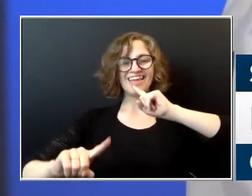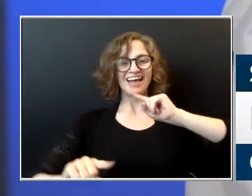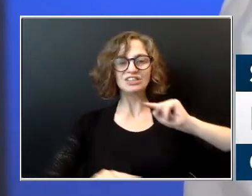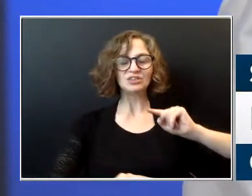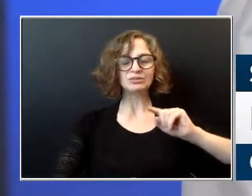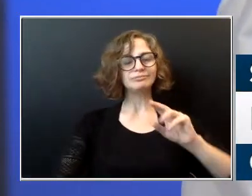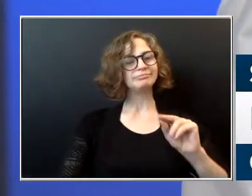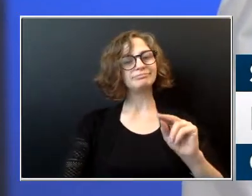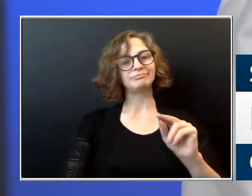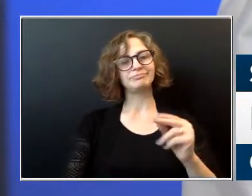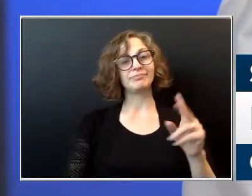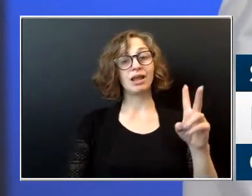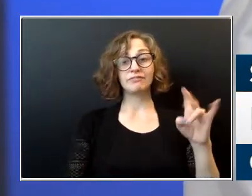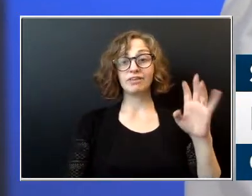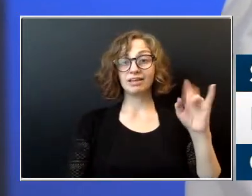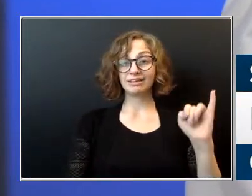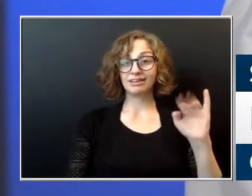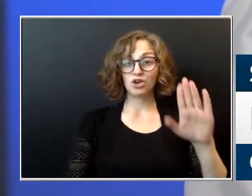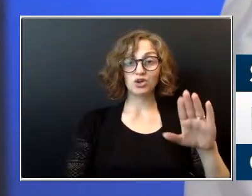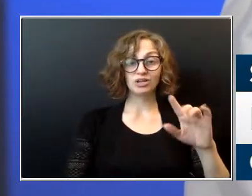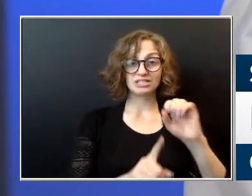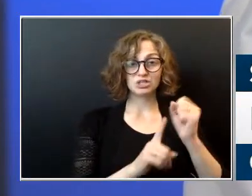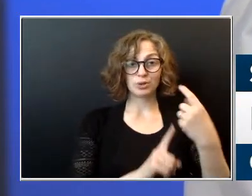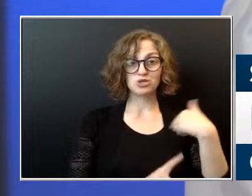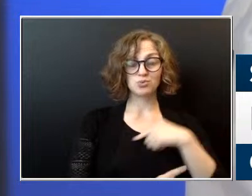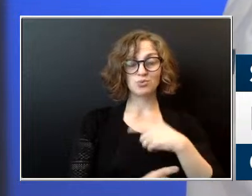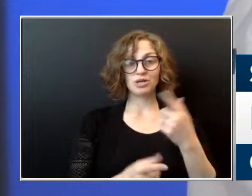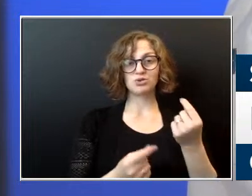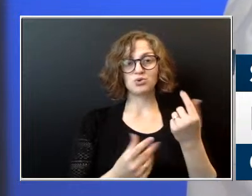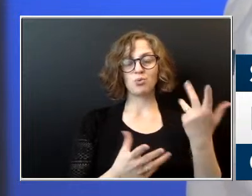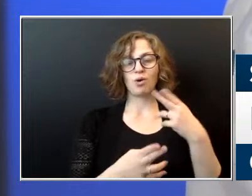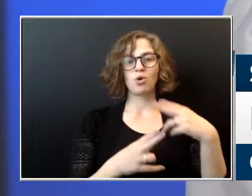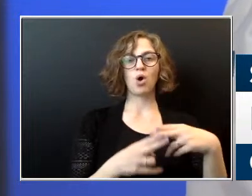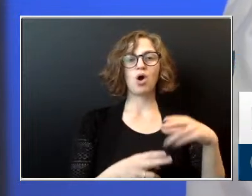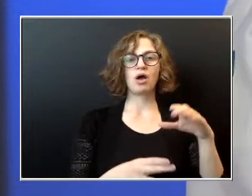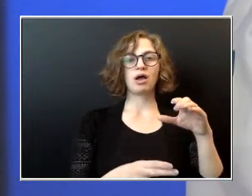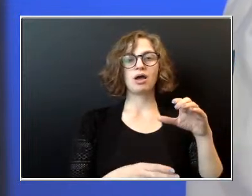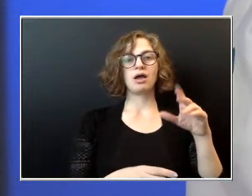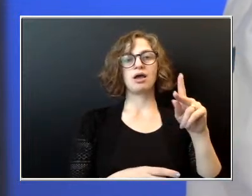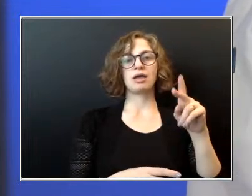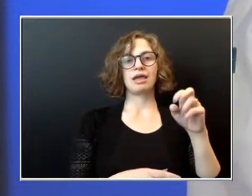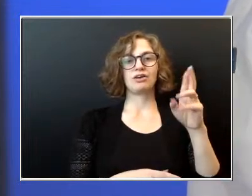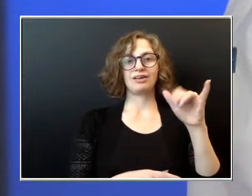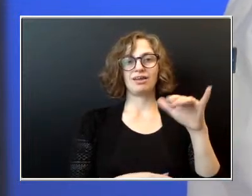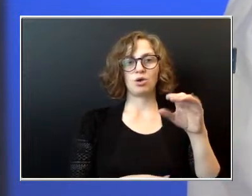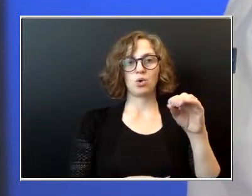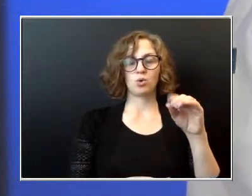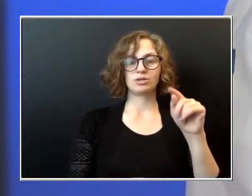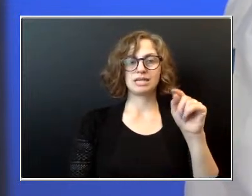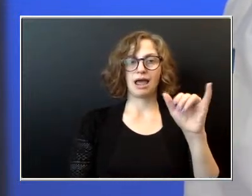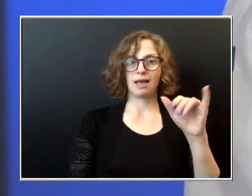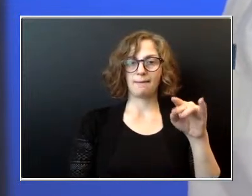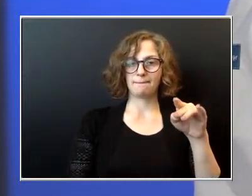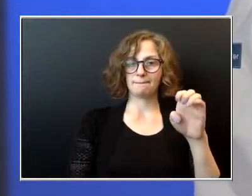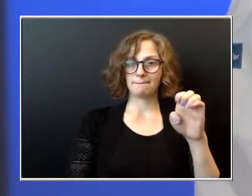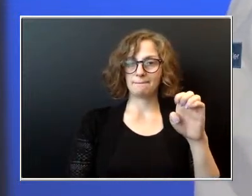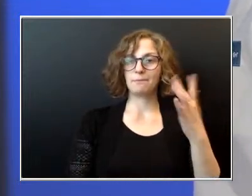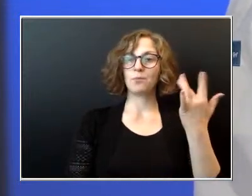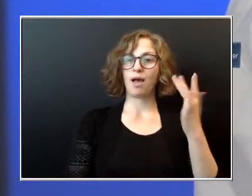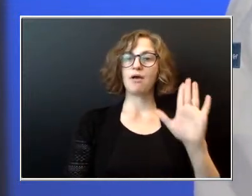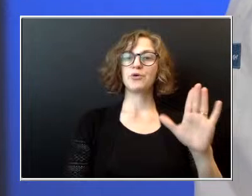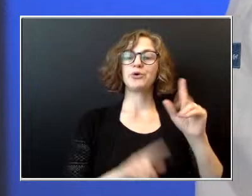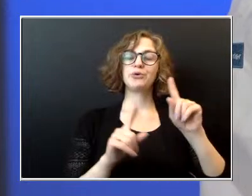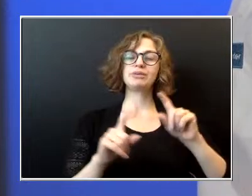Vicki's situation, we had to do something called a karyotype, because the testing that she had looked at what I would